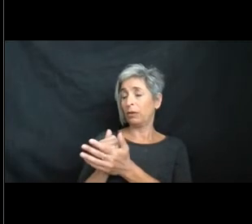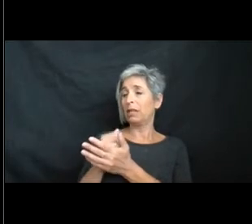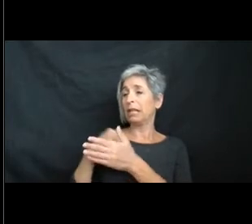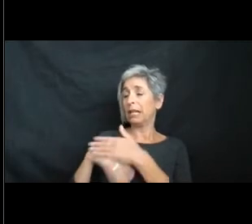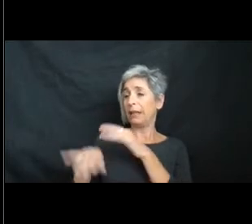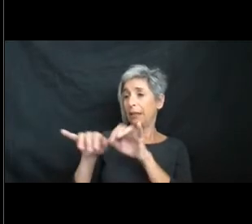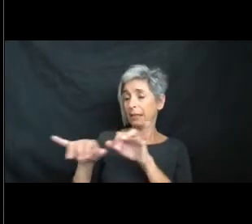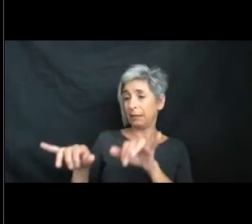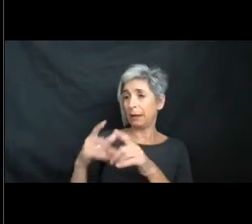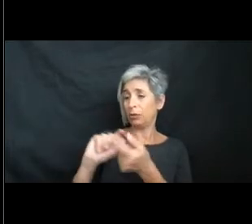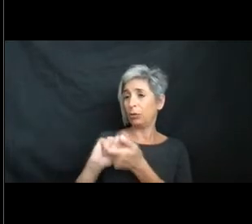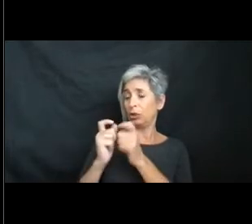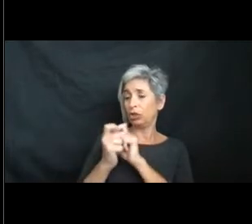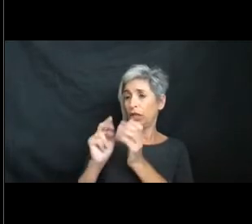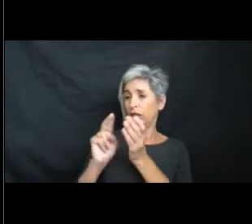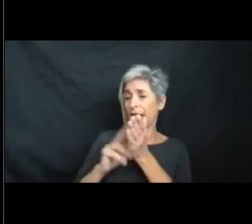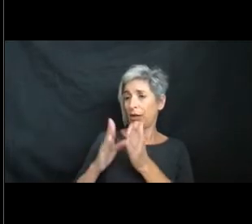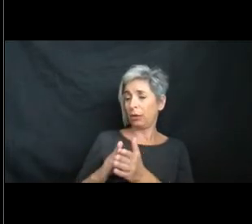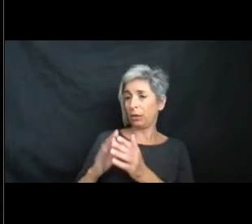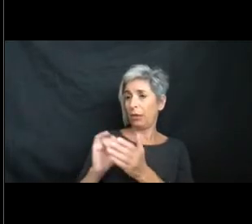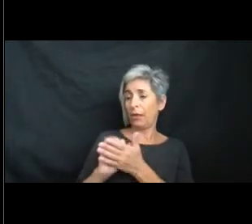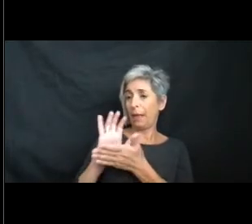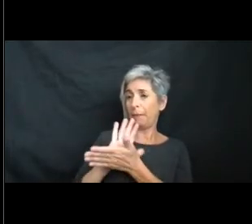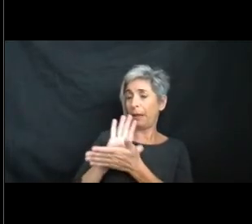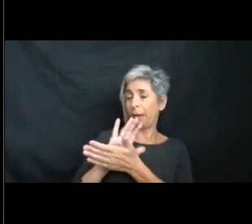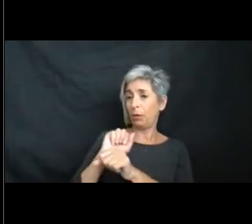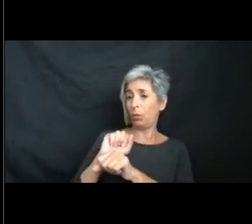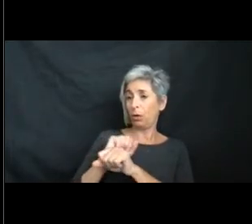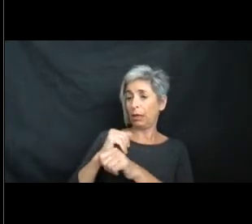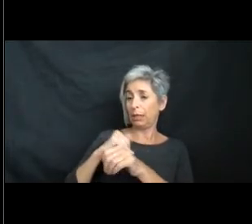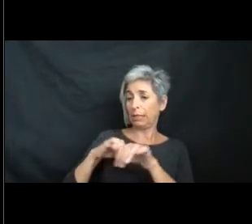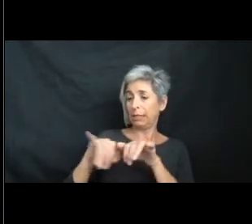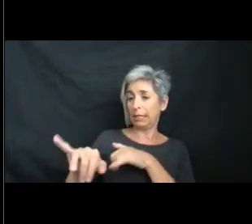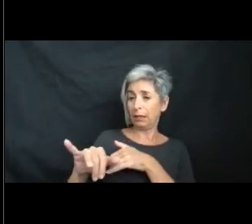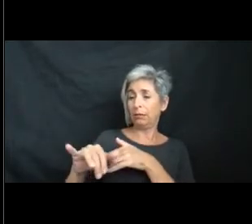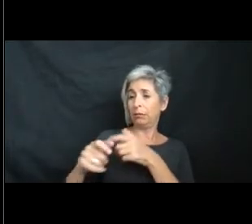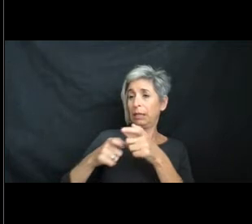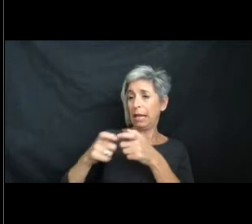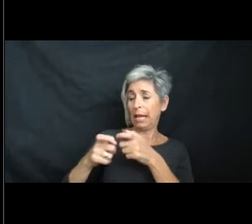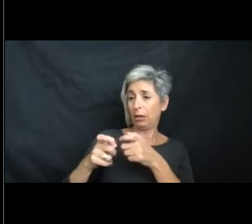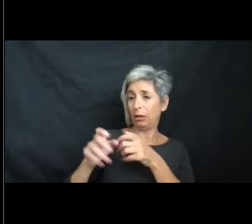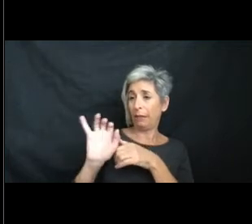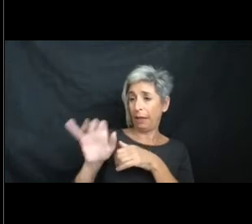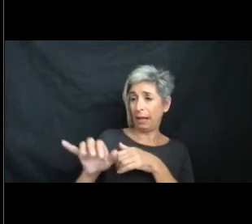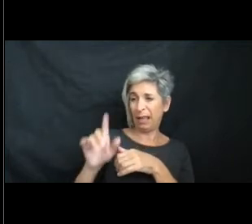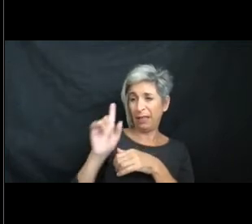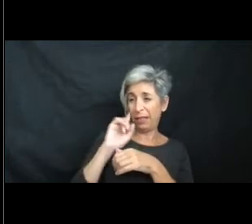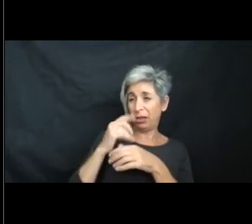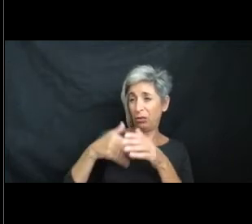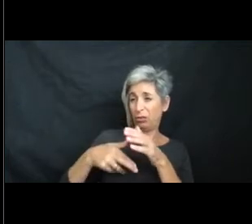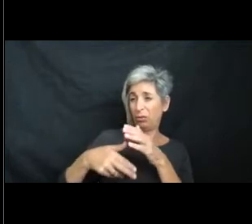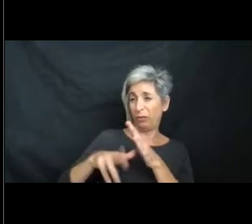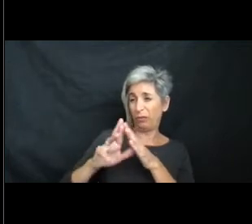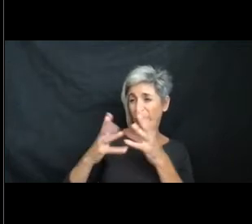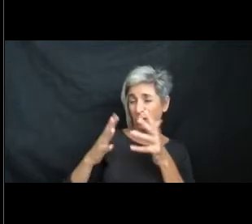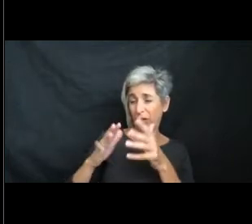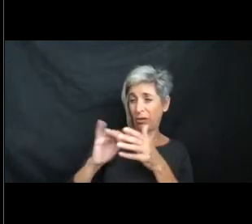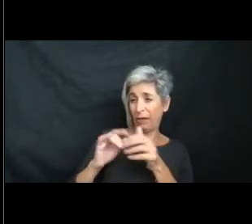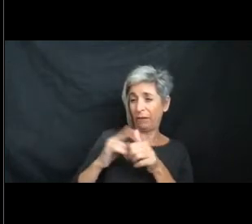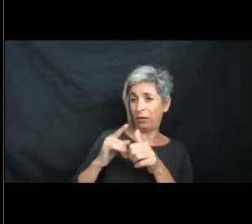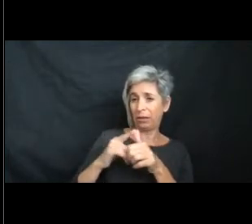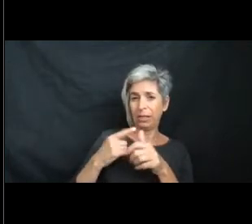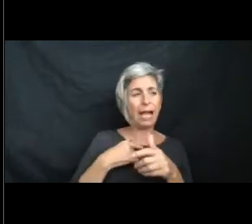I'm doing a change of contractor. Would that paperwork still be handled in the legacy system? And I think you covered some of this, but if you want to go over it just one more time.